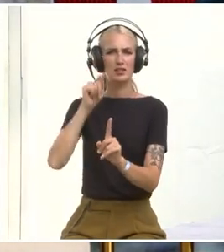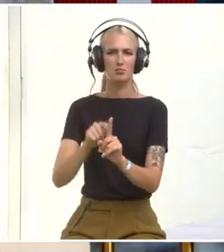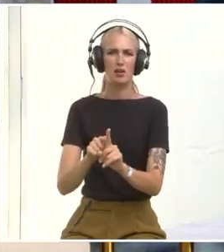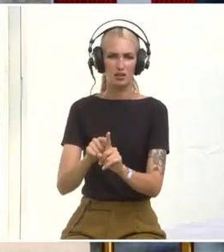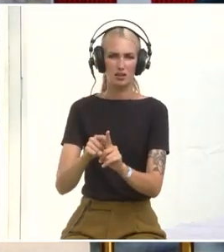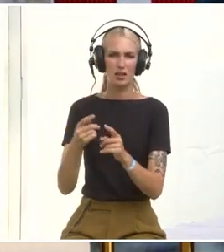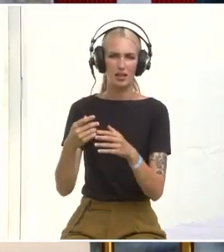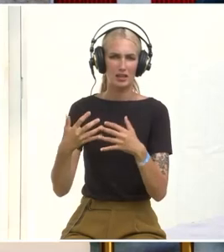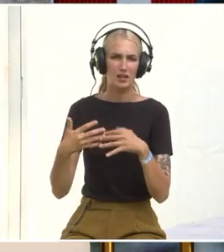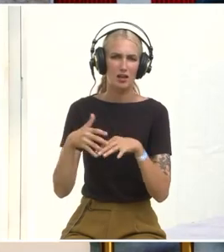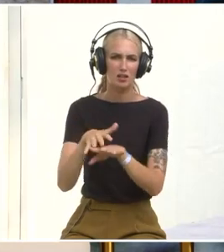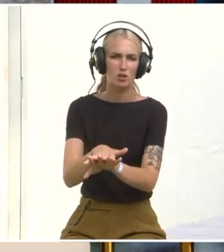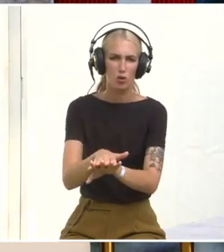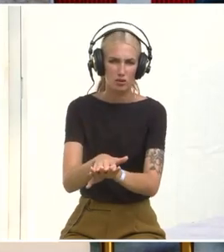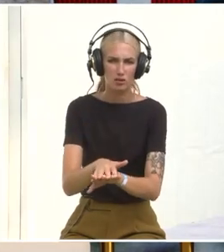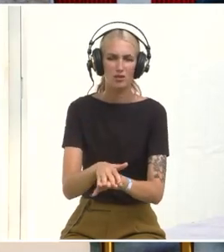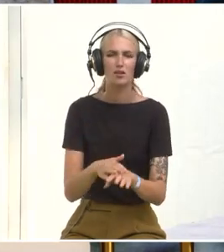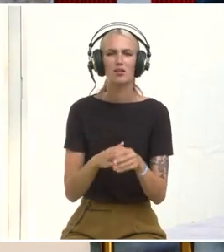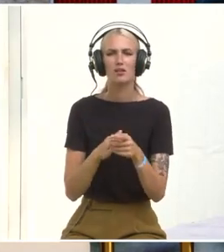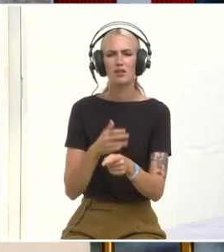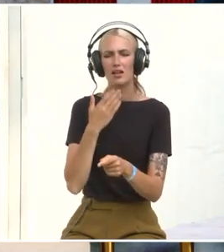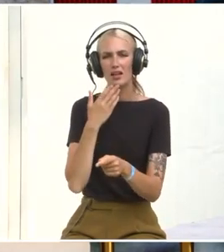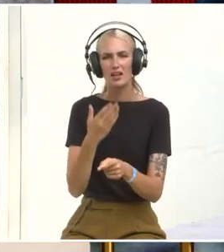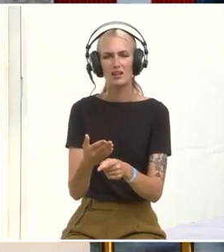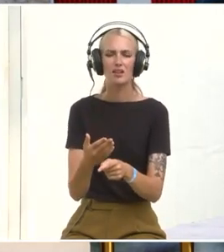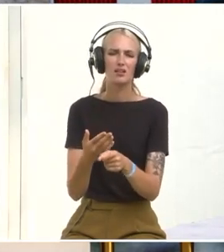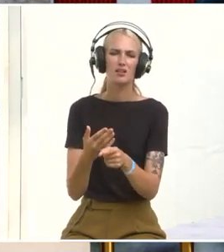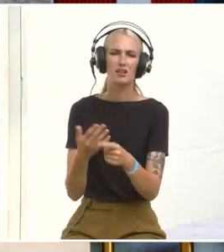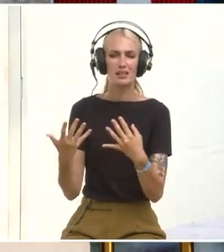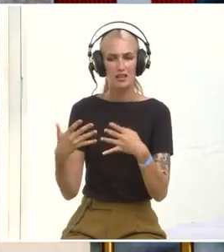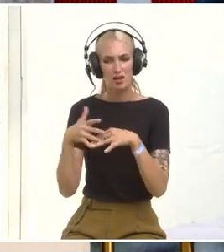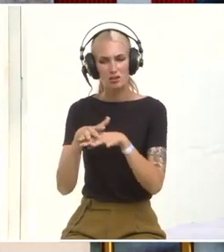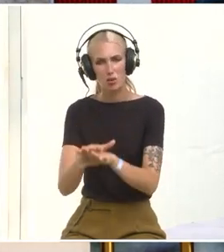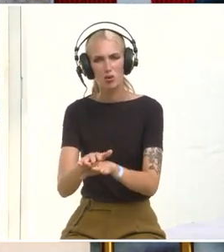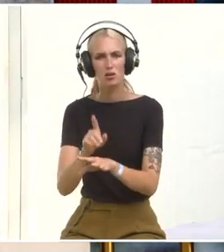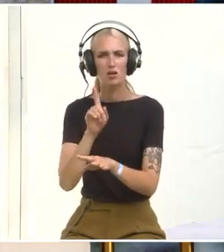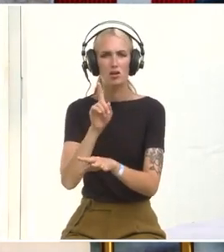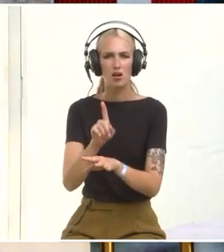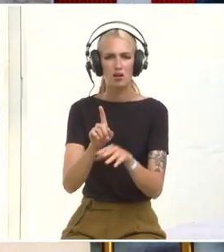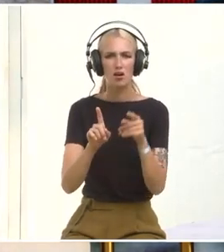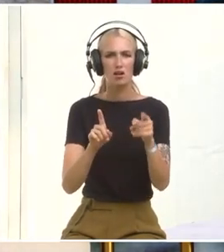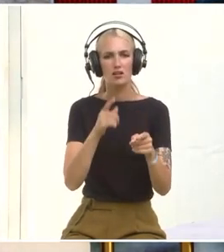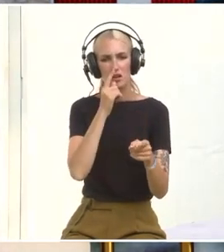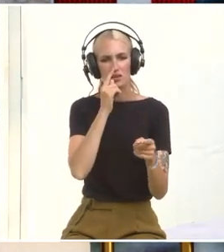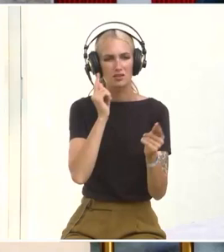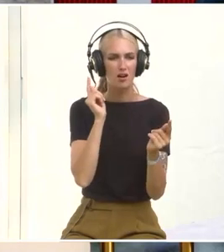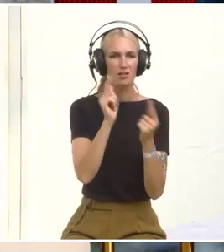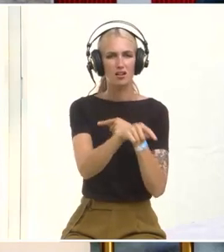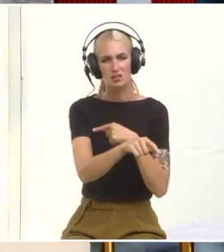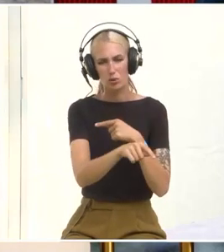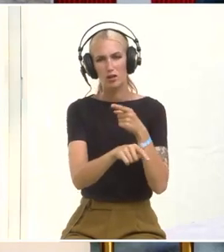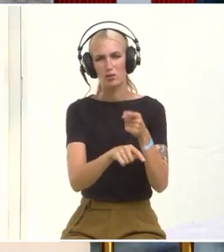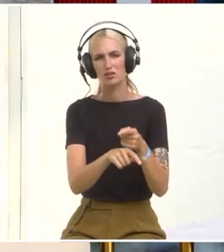to support socioeconomic integration while removing also barriers to return, to really kind of